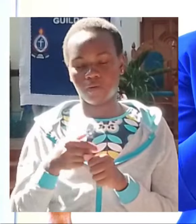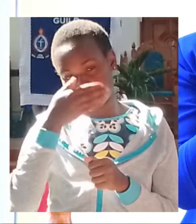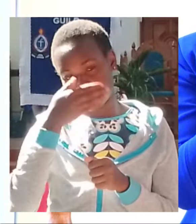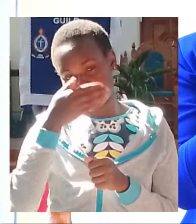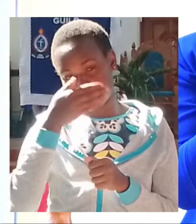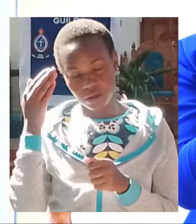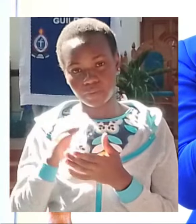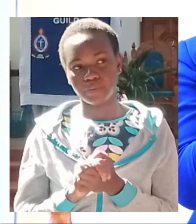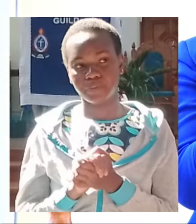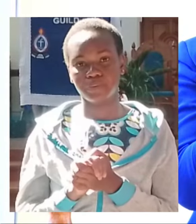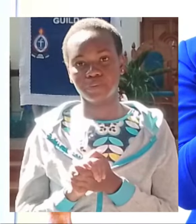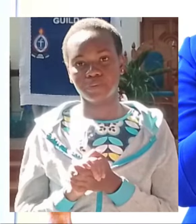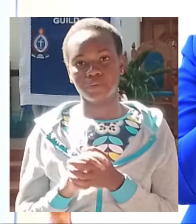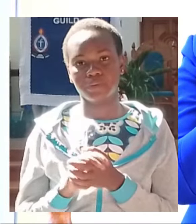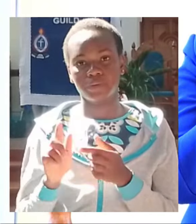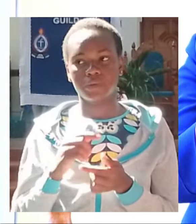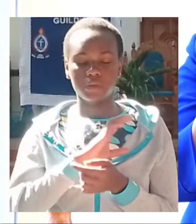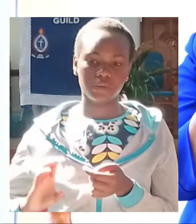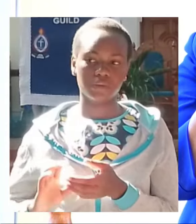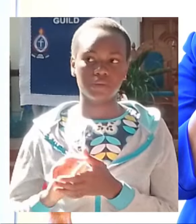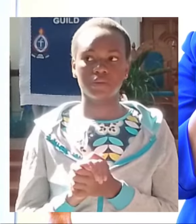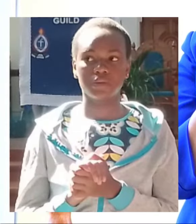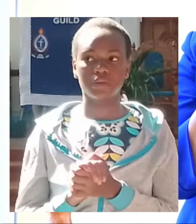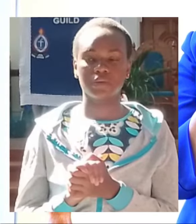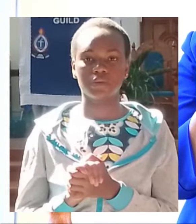forgive a fellow Christian?